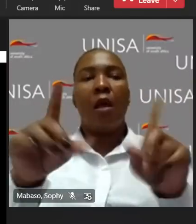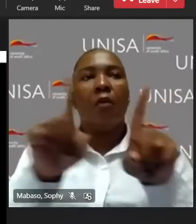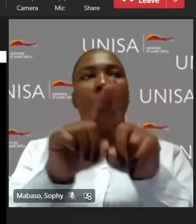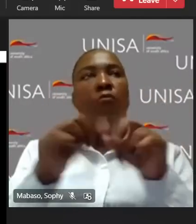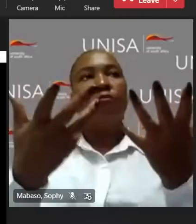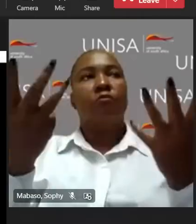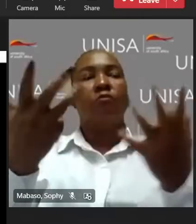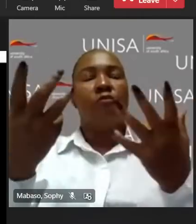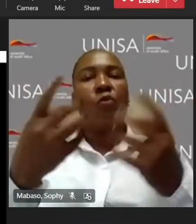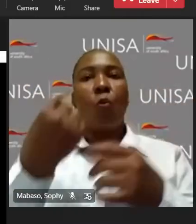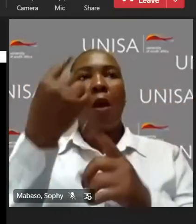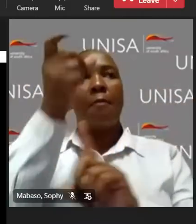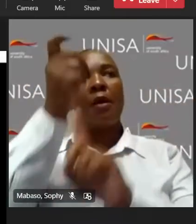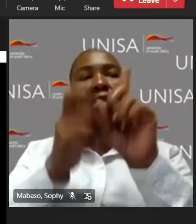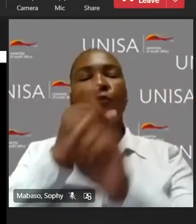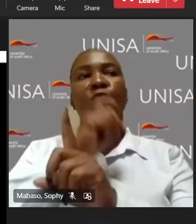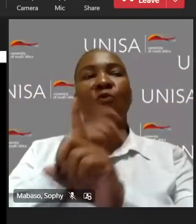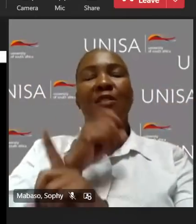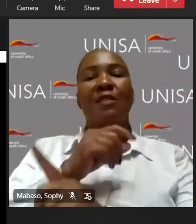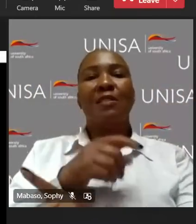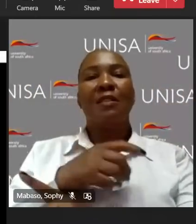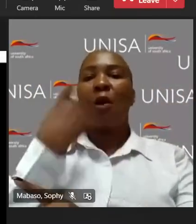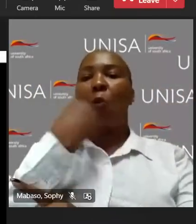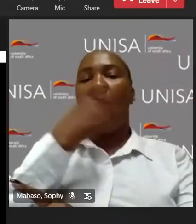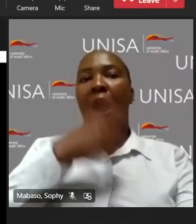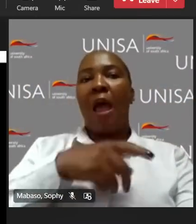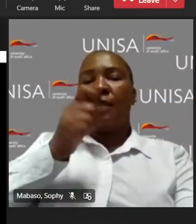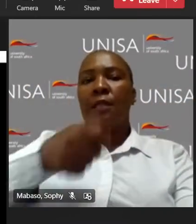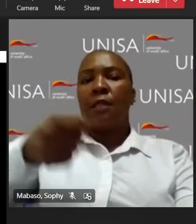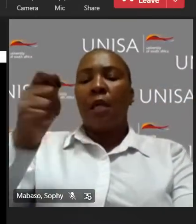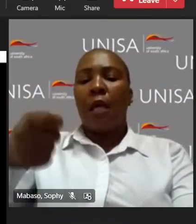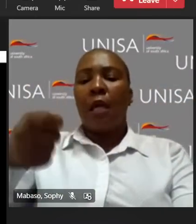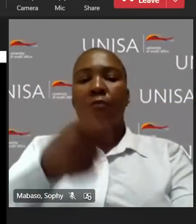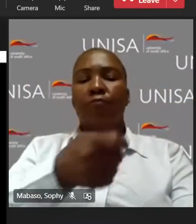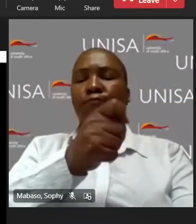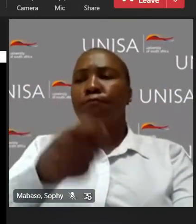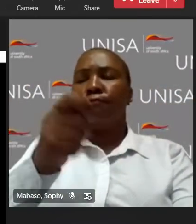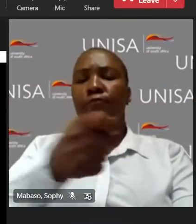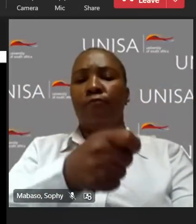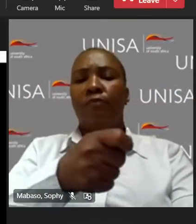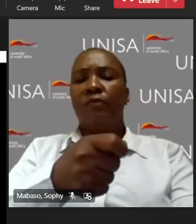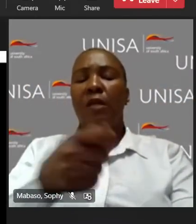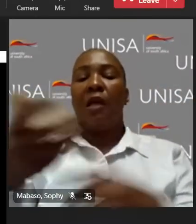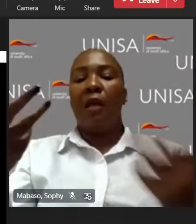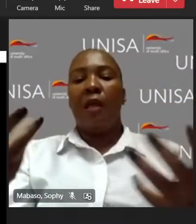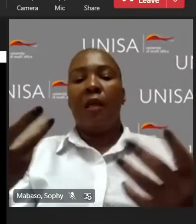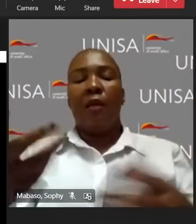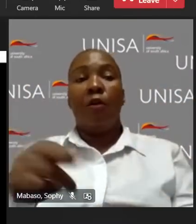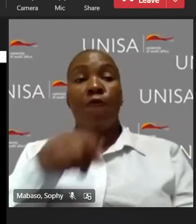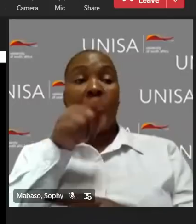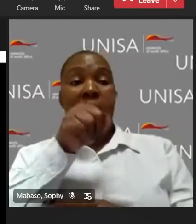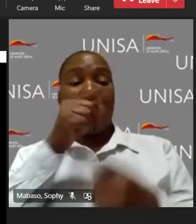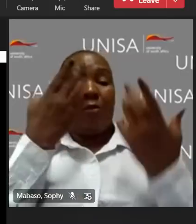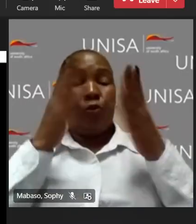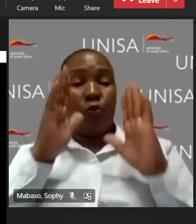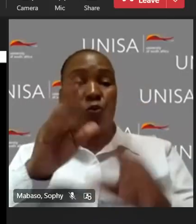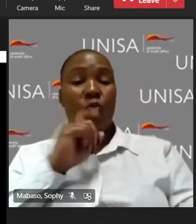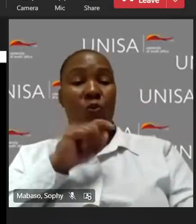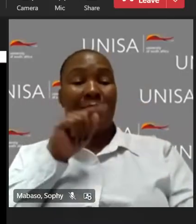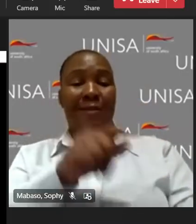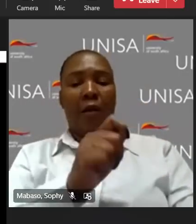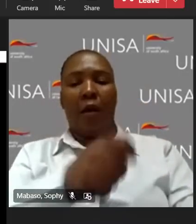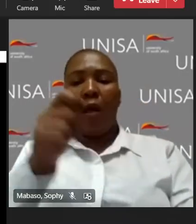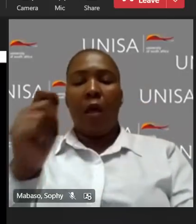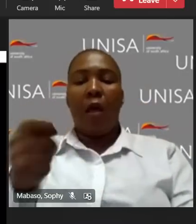come across a person who's using a white cane while walking around, then in order for this student to use this white cane, they are